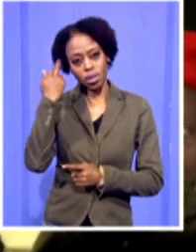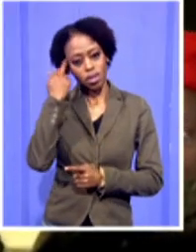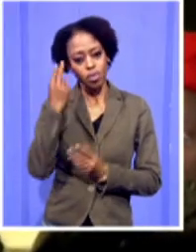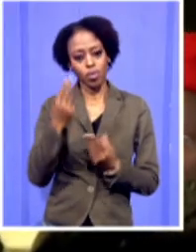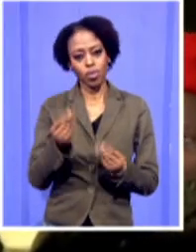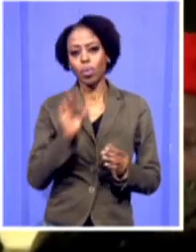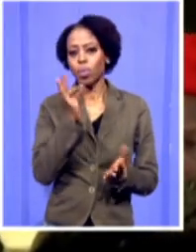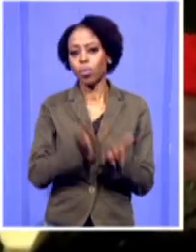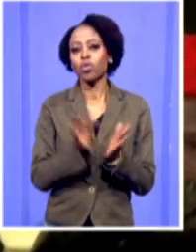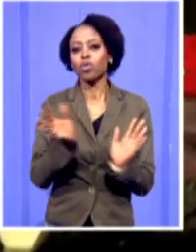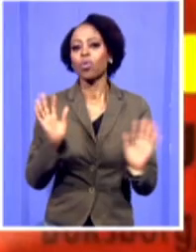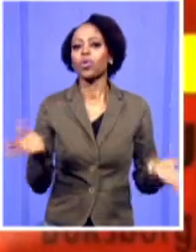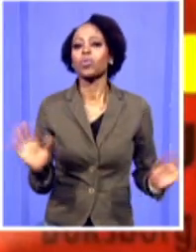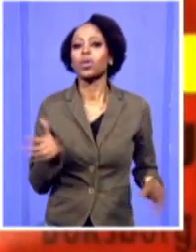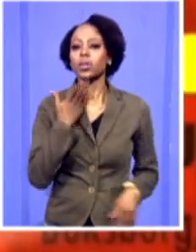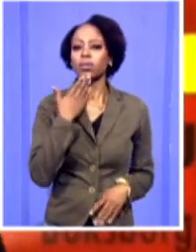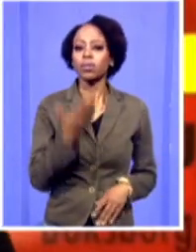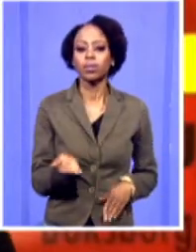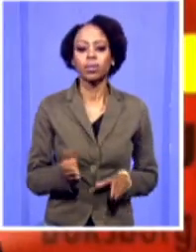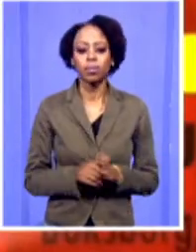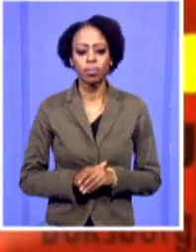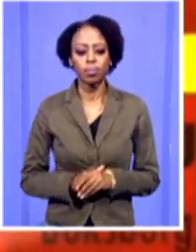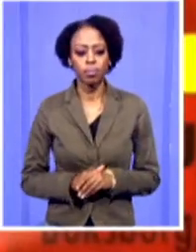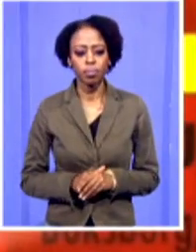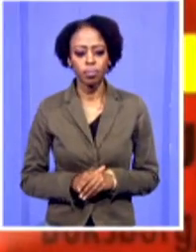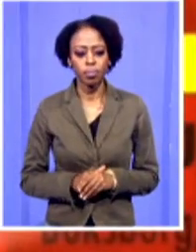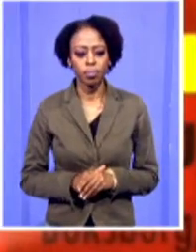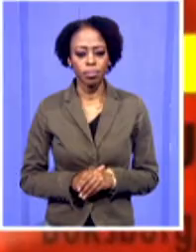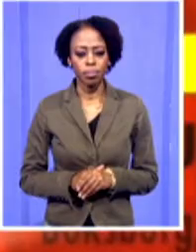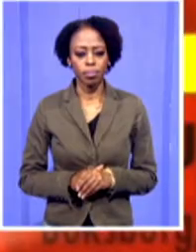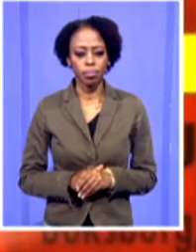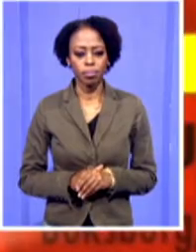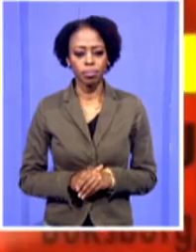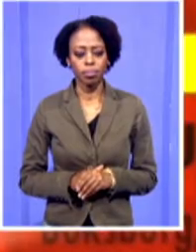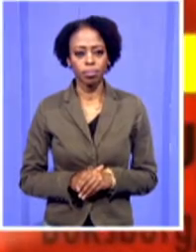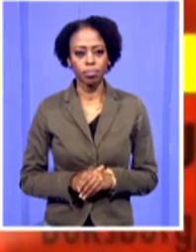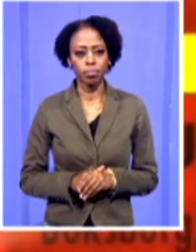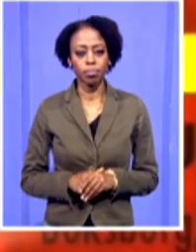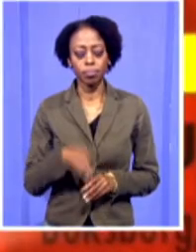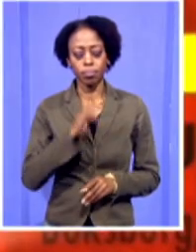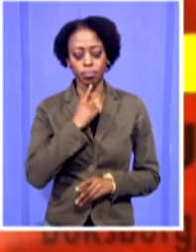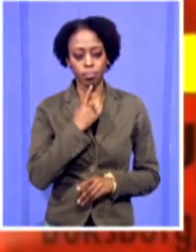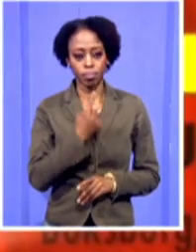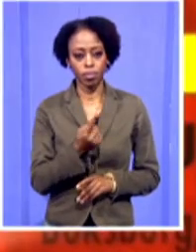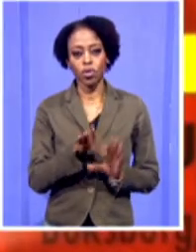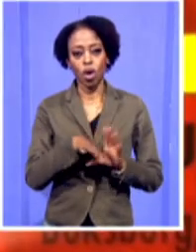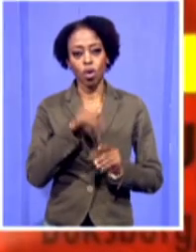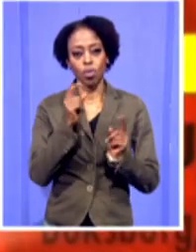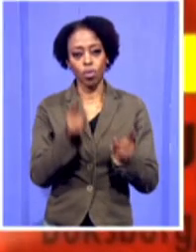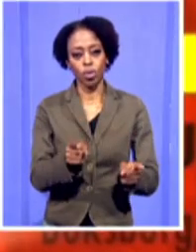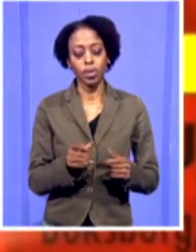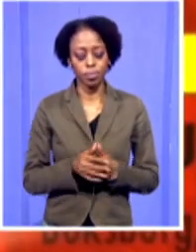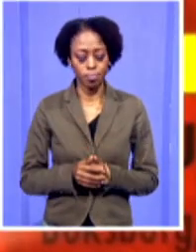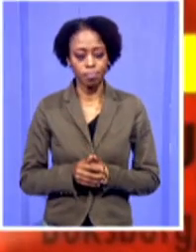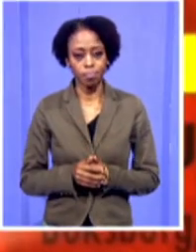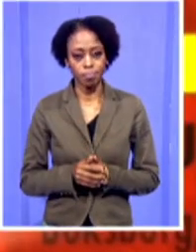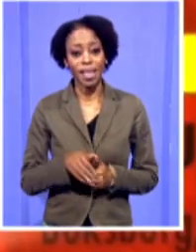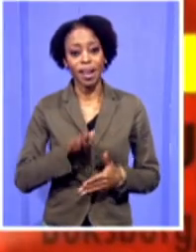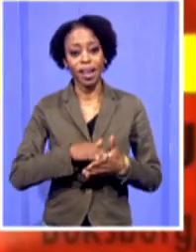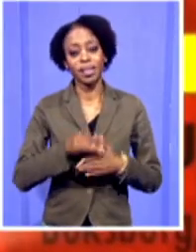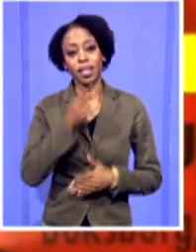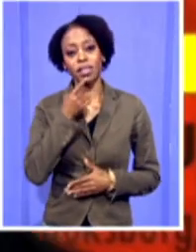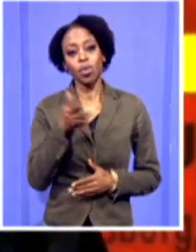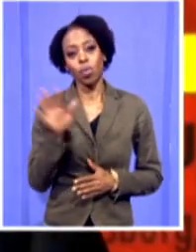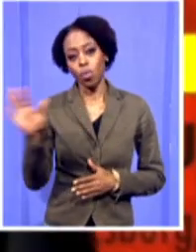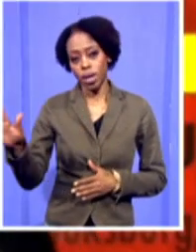concrete proposal, Chair. Thank you very much. Thank you, comrade. Comrade, can I tell you, you are out of order. Because,